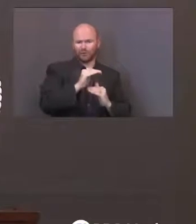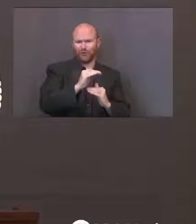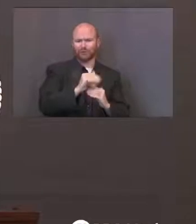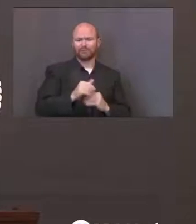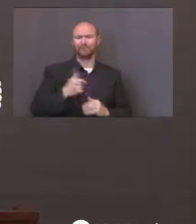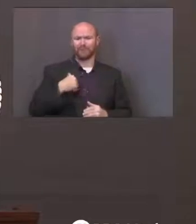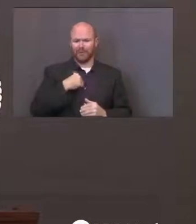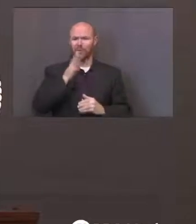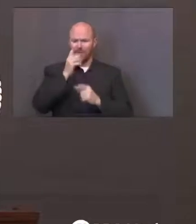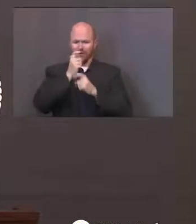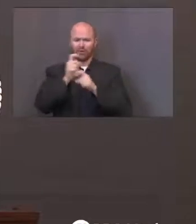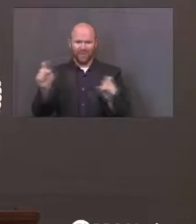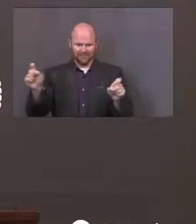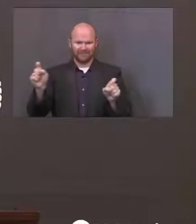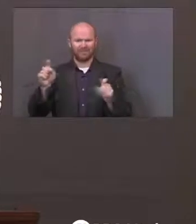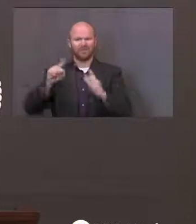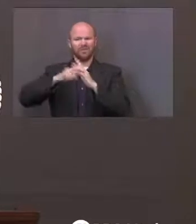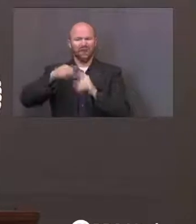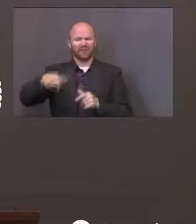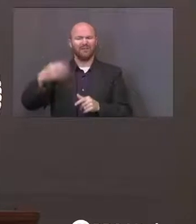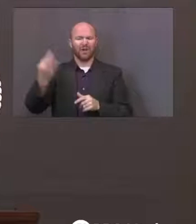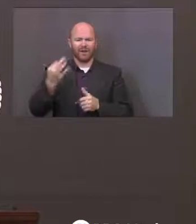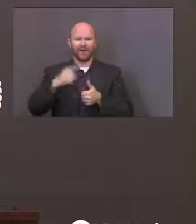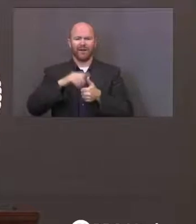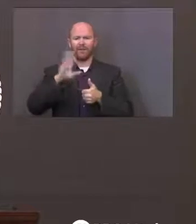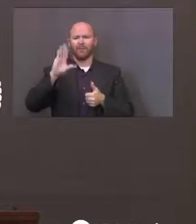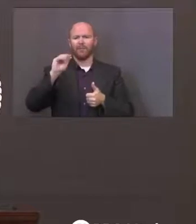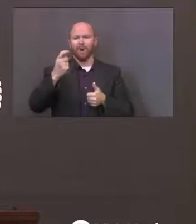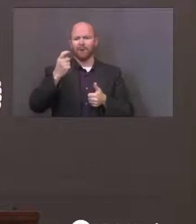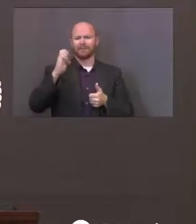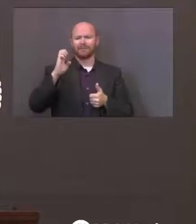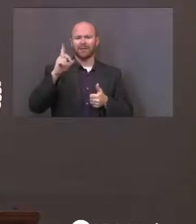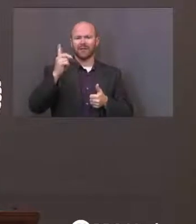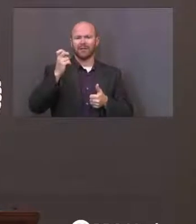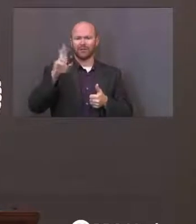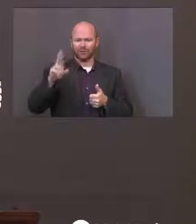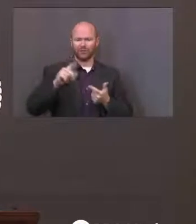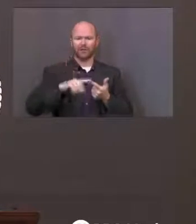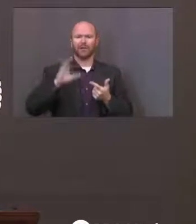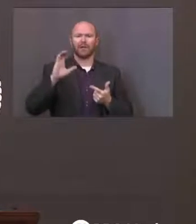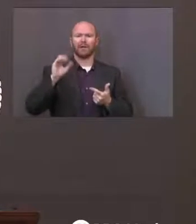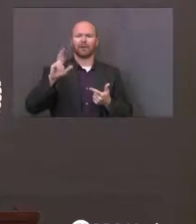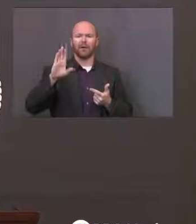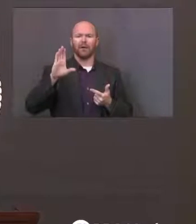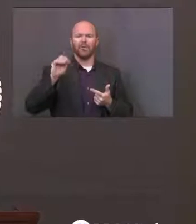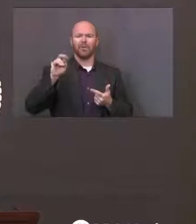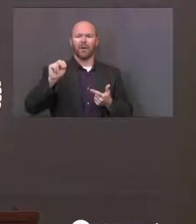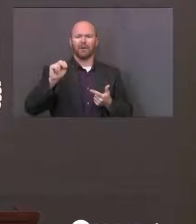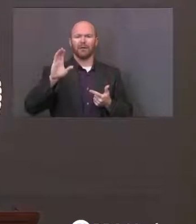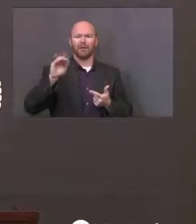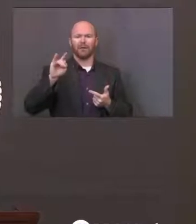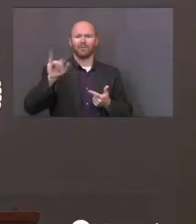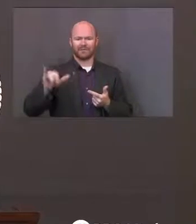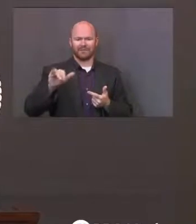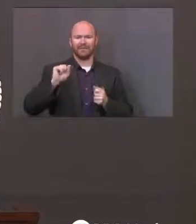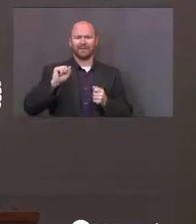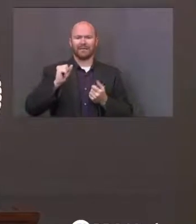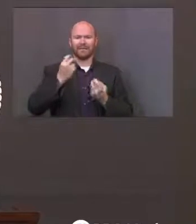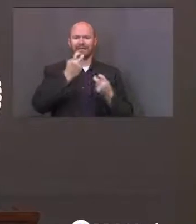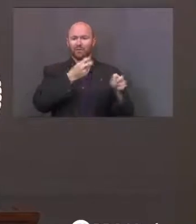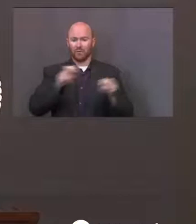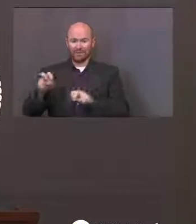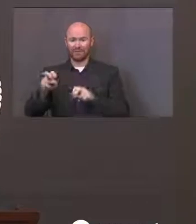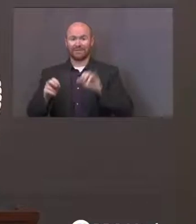going to grant today, effective Friday, Box Elder and Carbon counties will be allowed to move to the less restricted